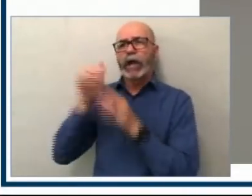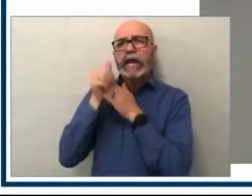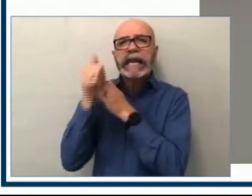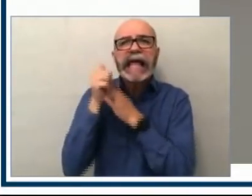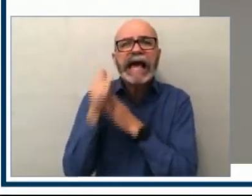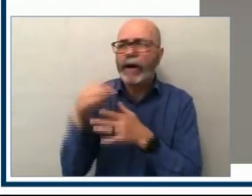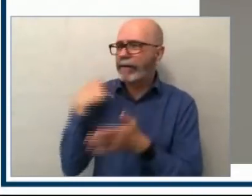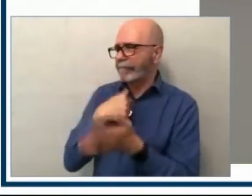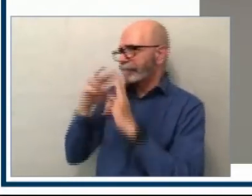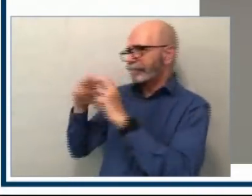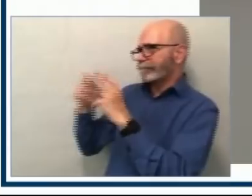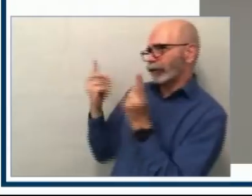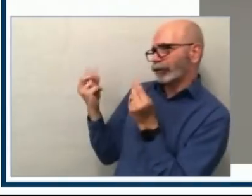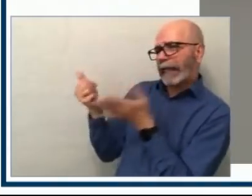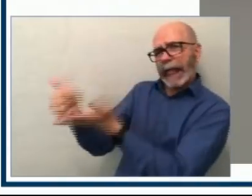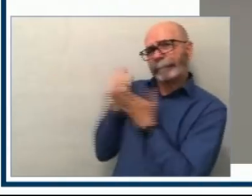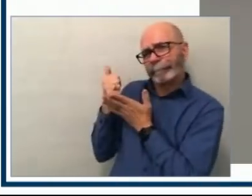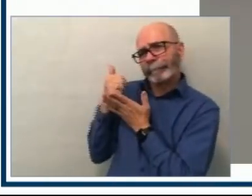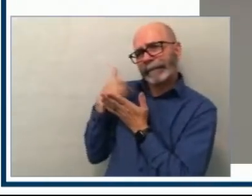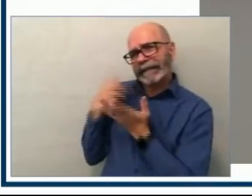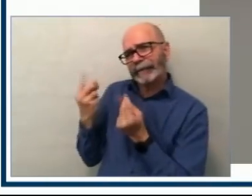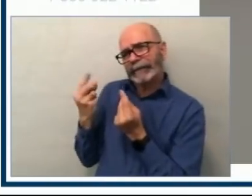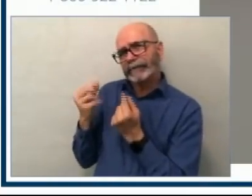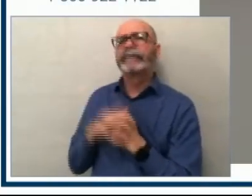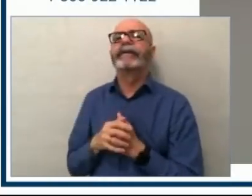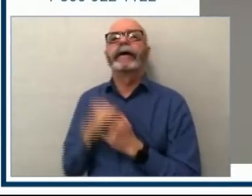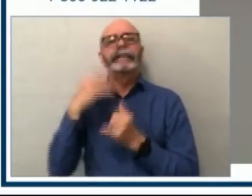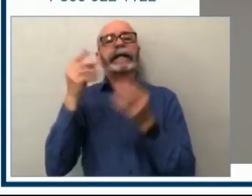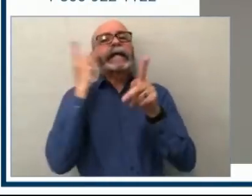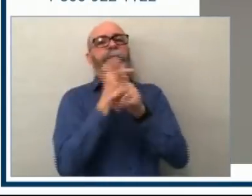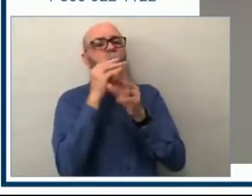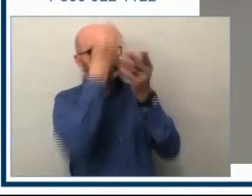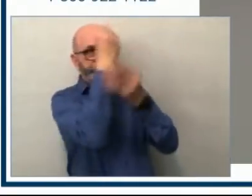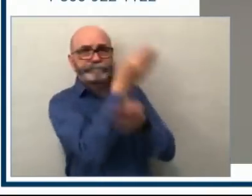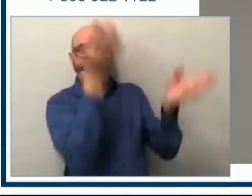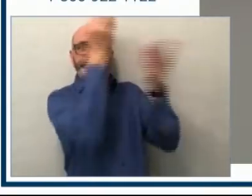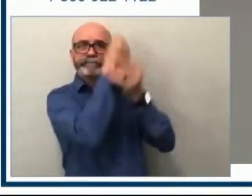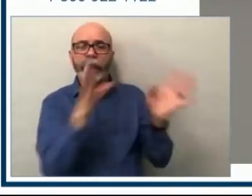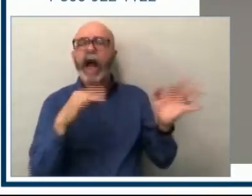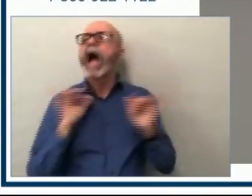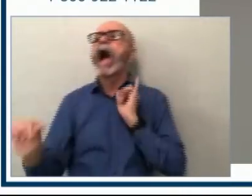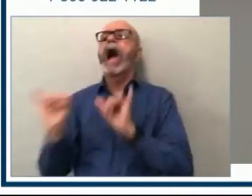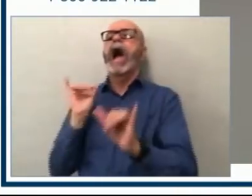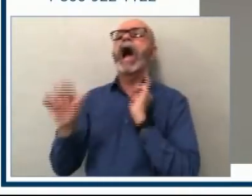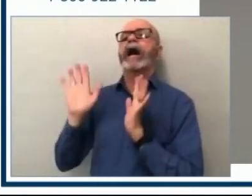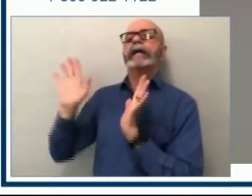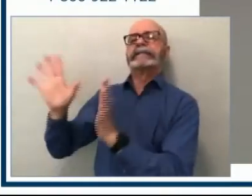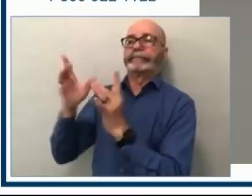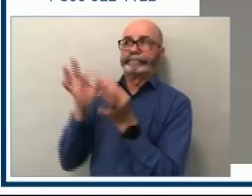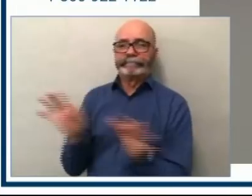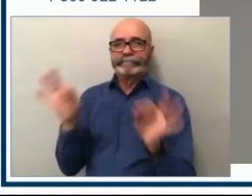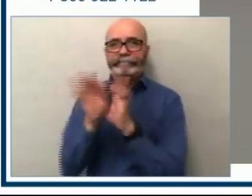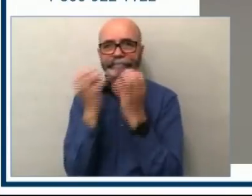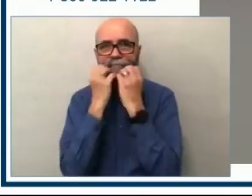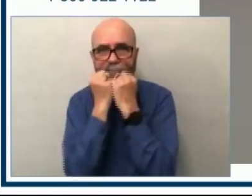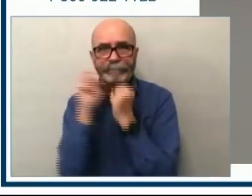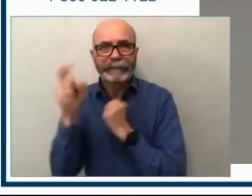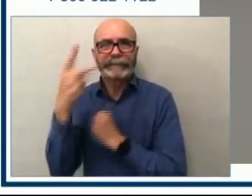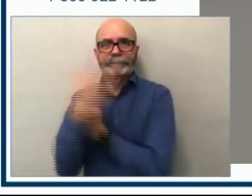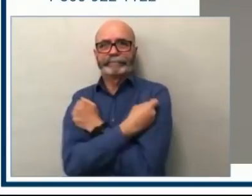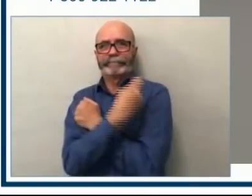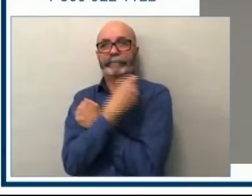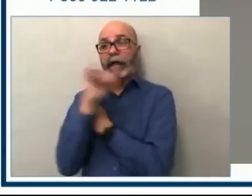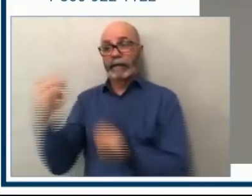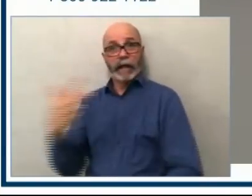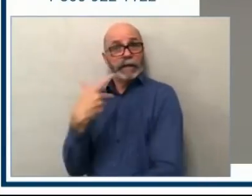information that helps people understand the importance of getting the COVID vaccine, how it's safe and effective in their cultural context,